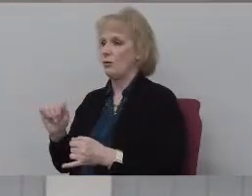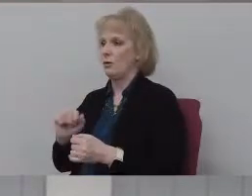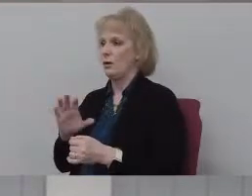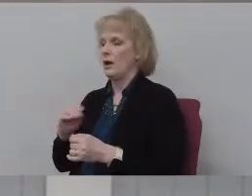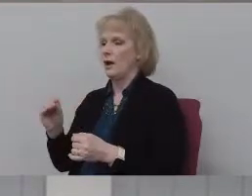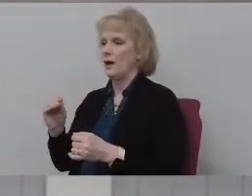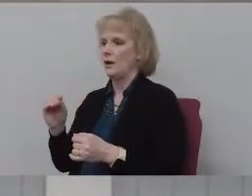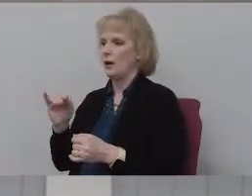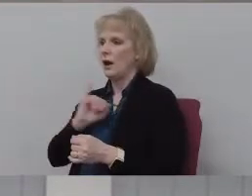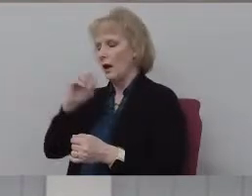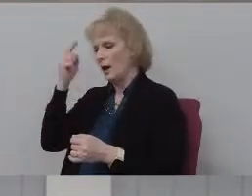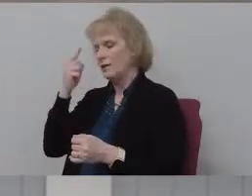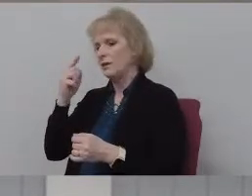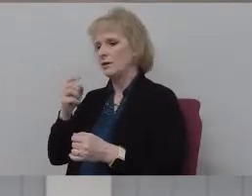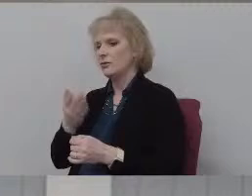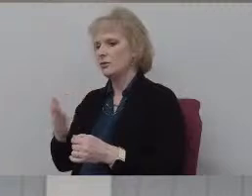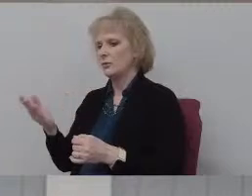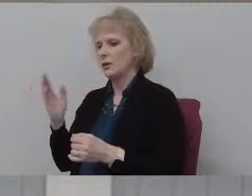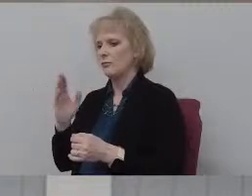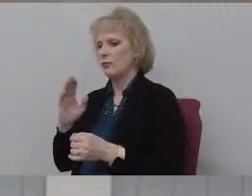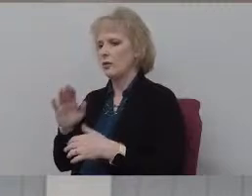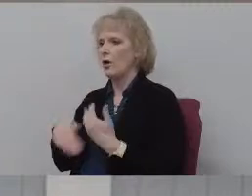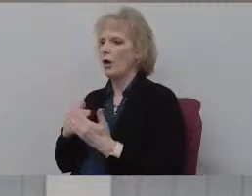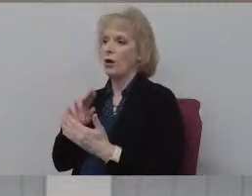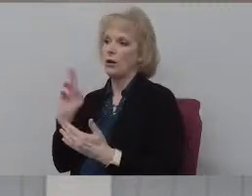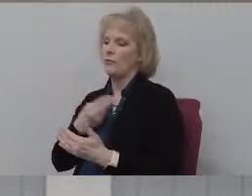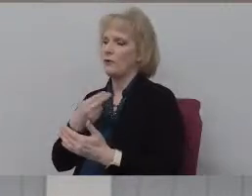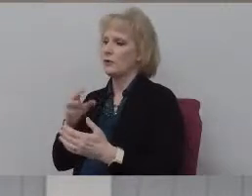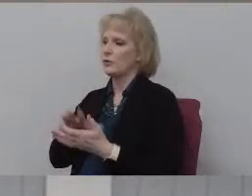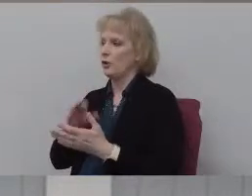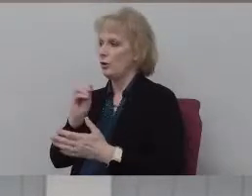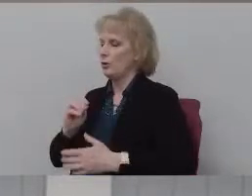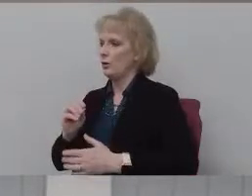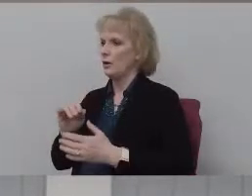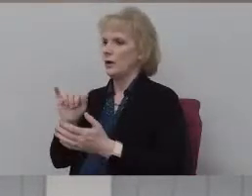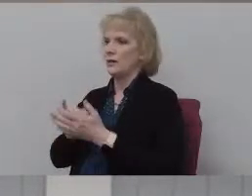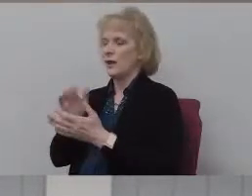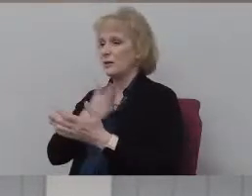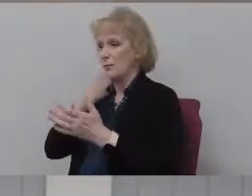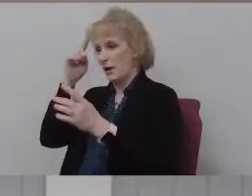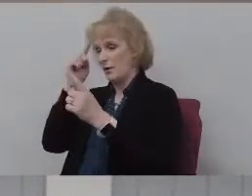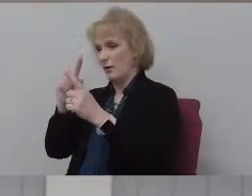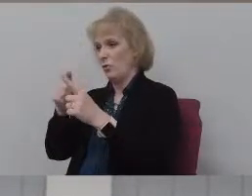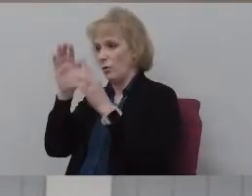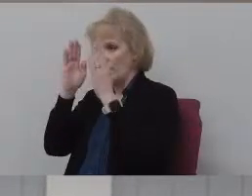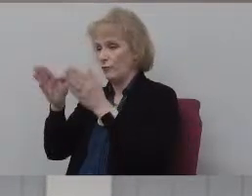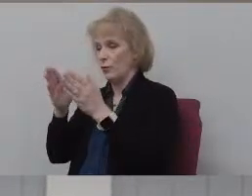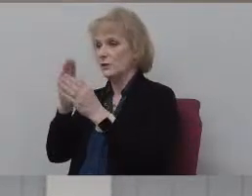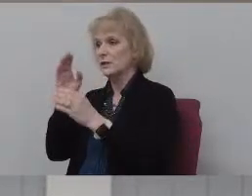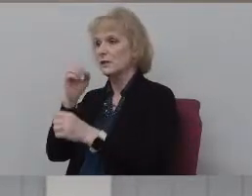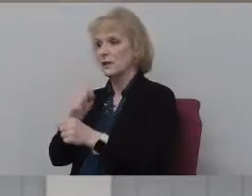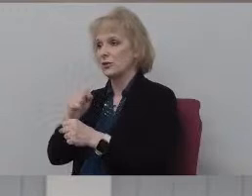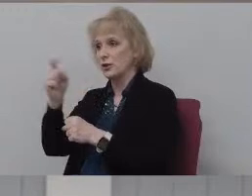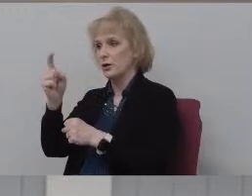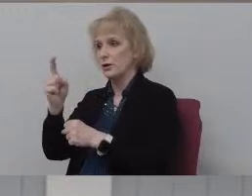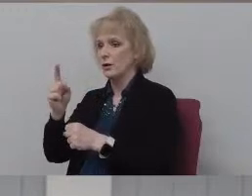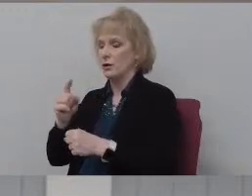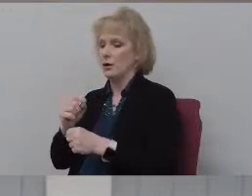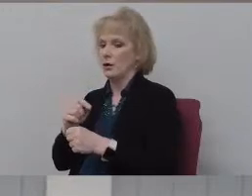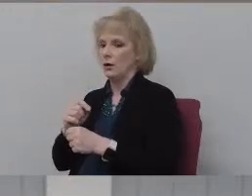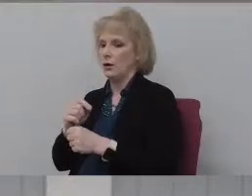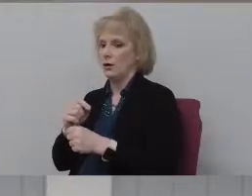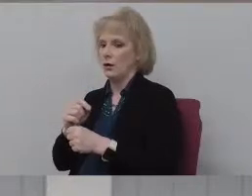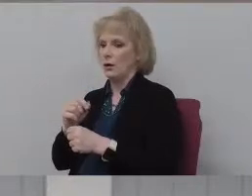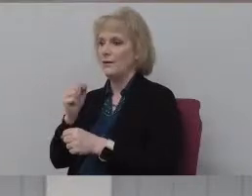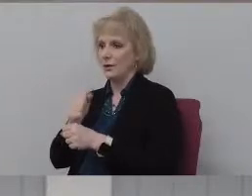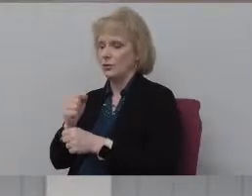learn in all of those. And so that's been my goal, my focus this year in my preaching on Sunday mornings. Today